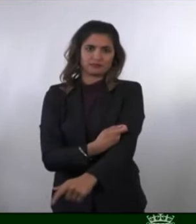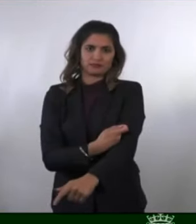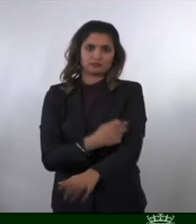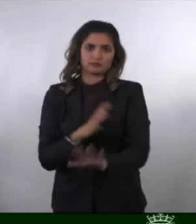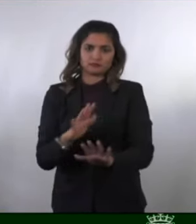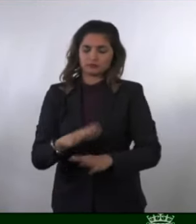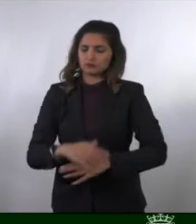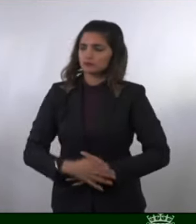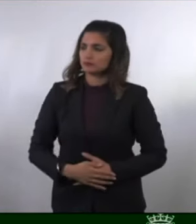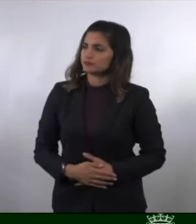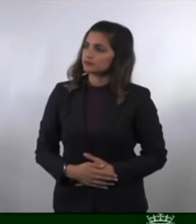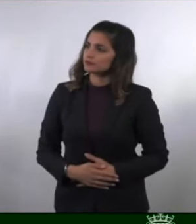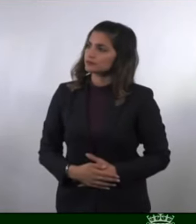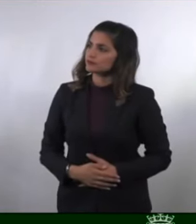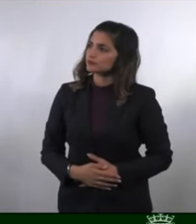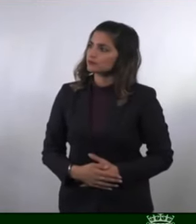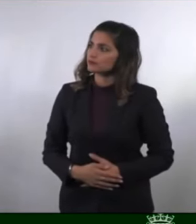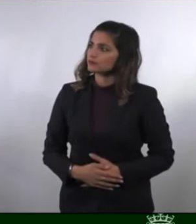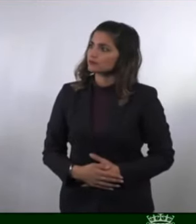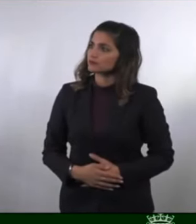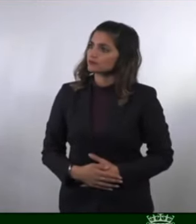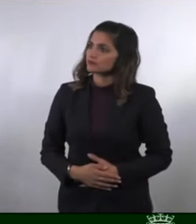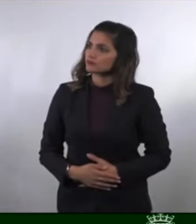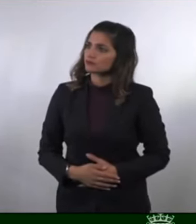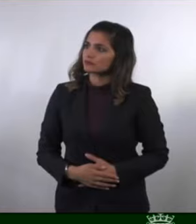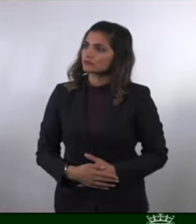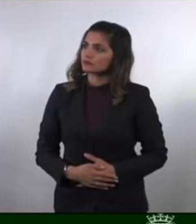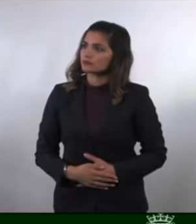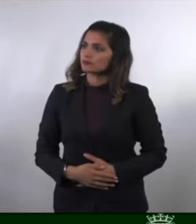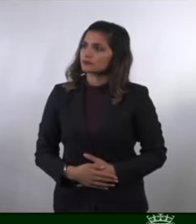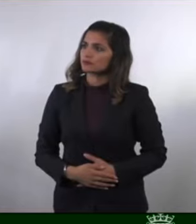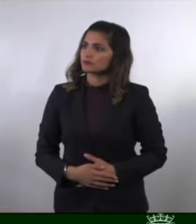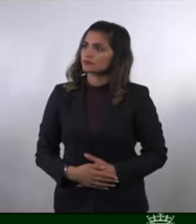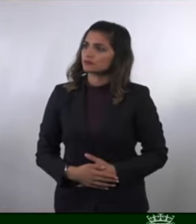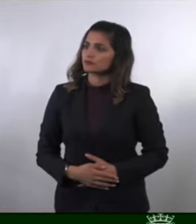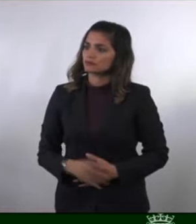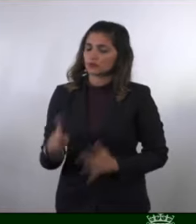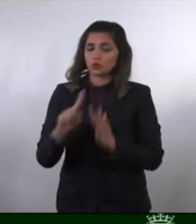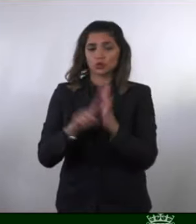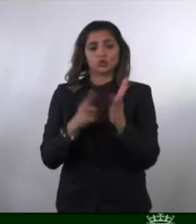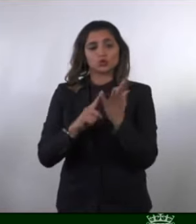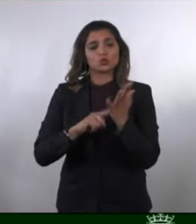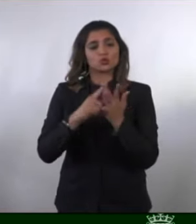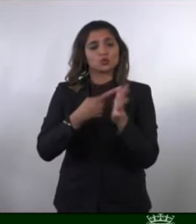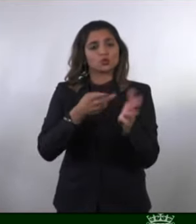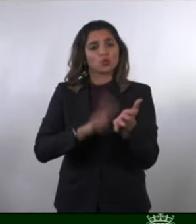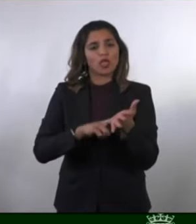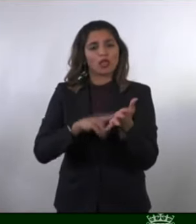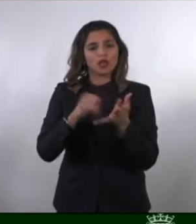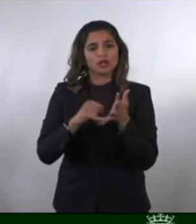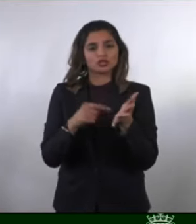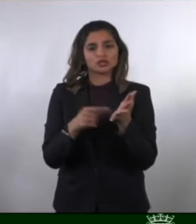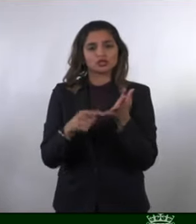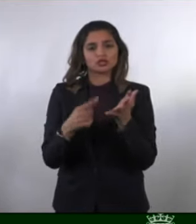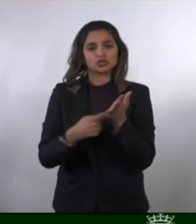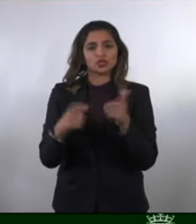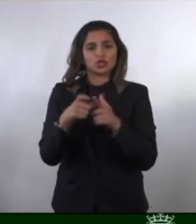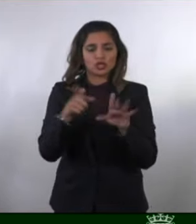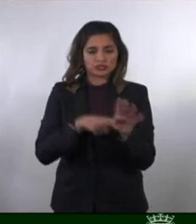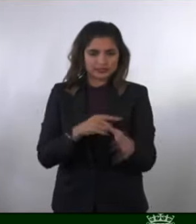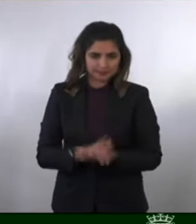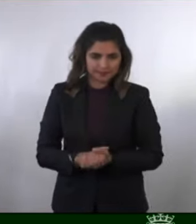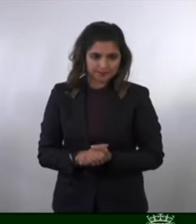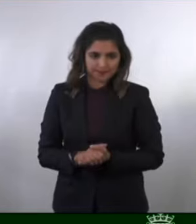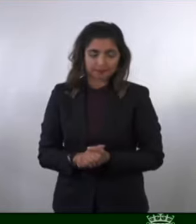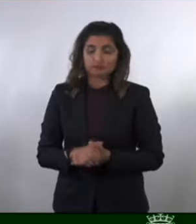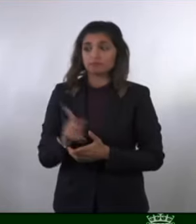or we hope to be, with Julian Sturdy. Julian Sturdy. Thank you, Mr. Speaker. Given the big sacrifices that